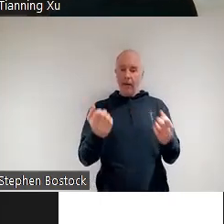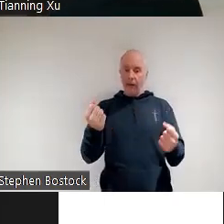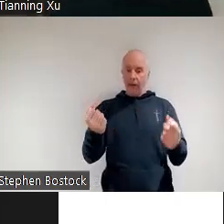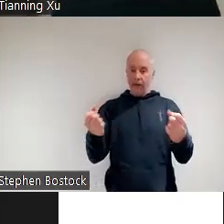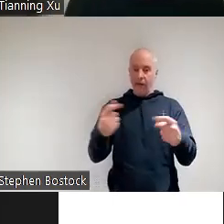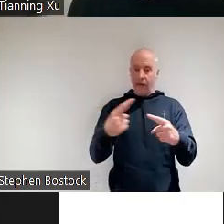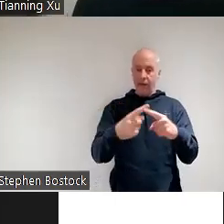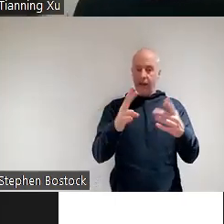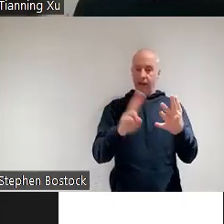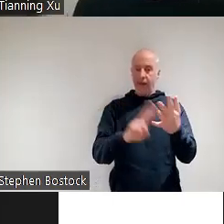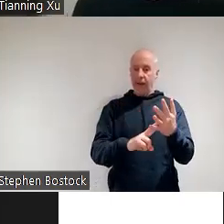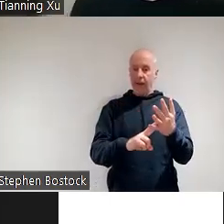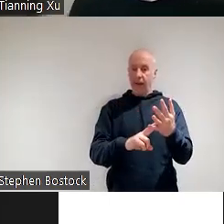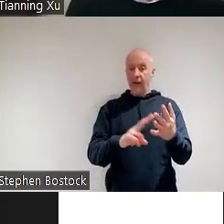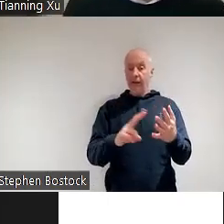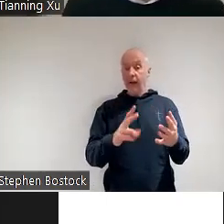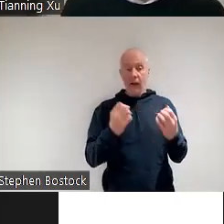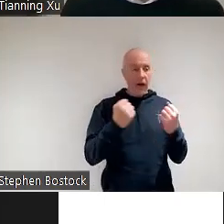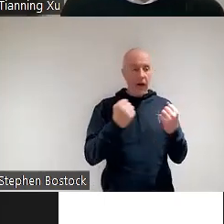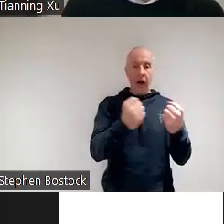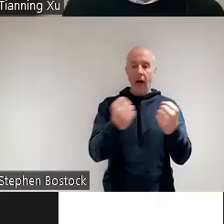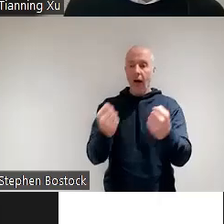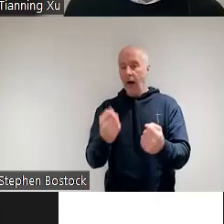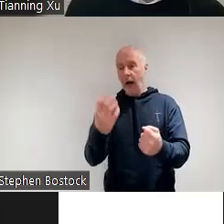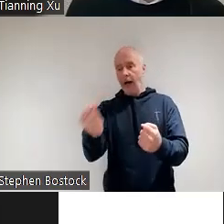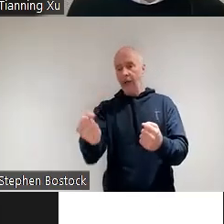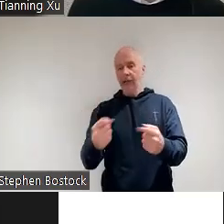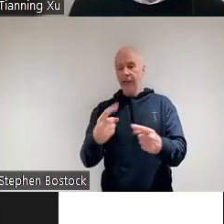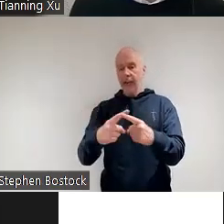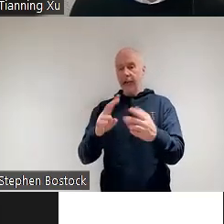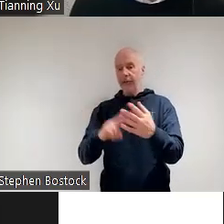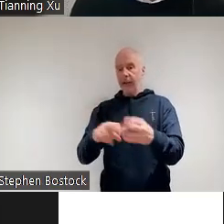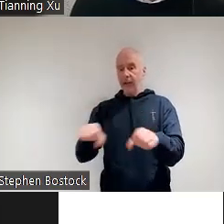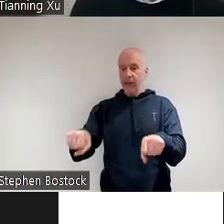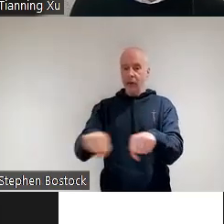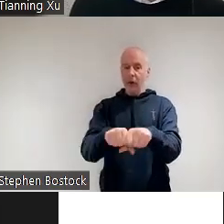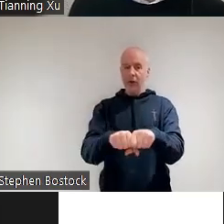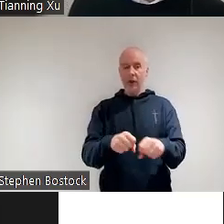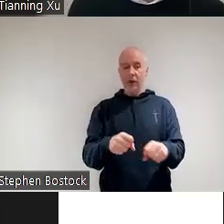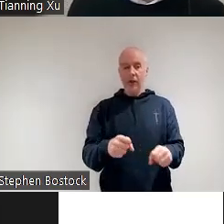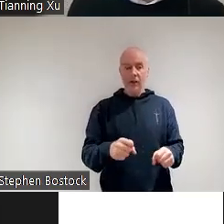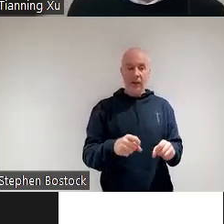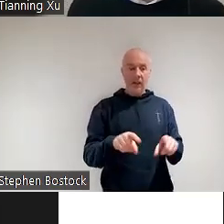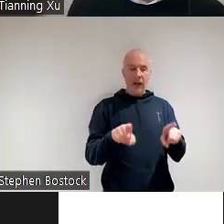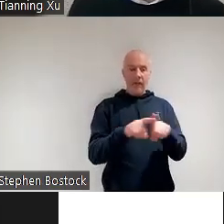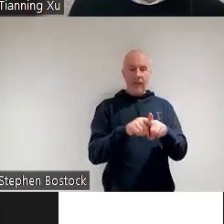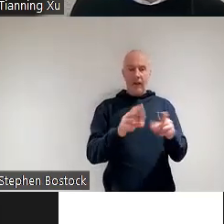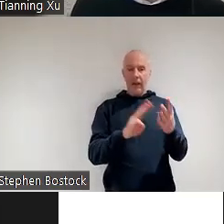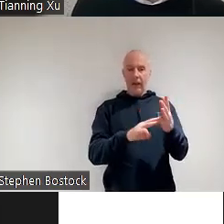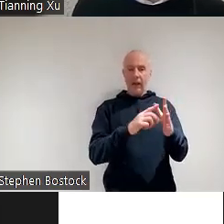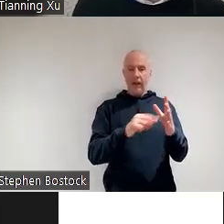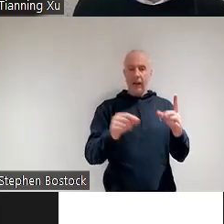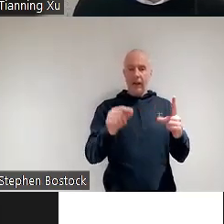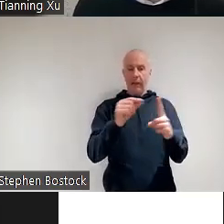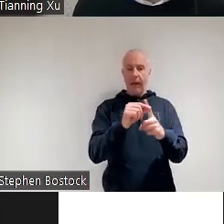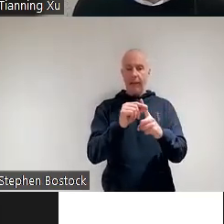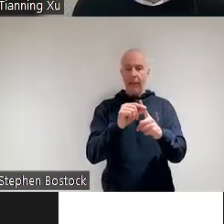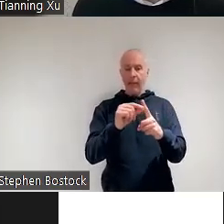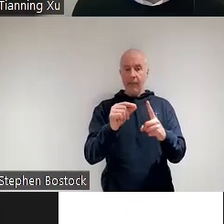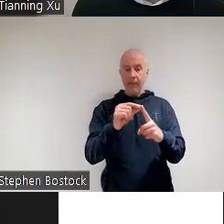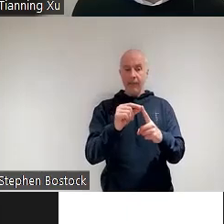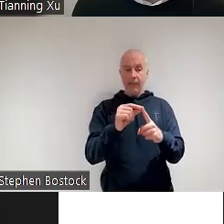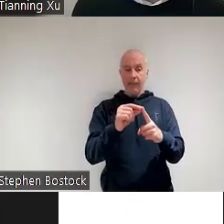need. And I believe that you have all seen this app called That Map. That Map basically is one of the largest